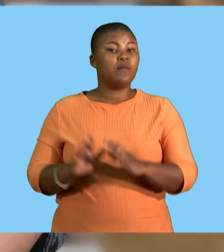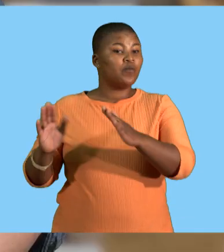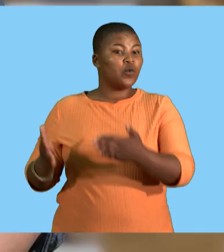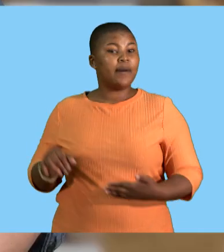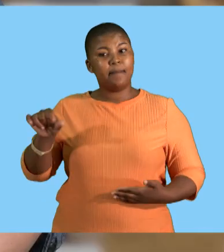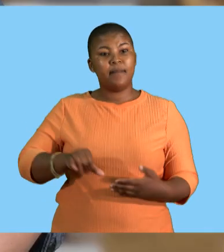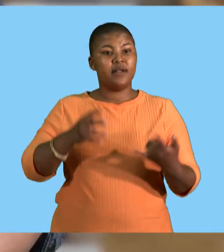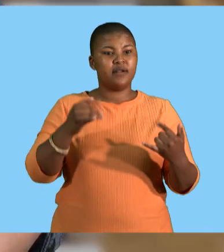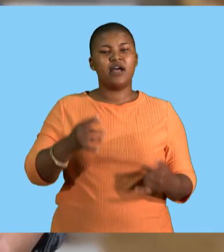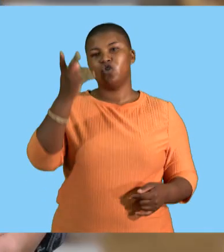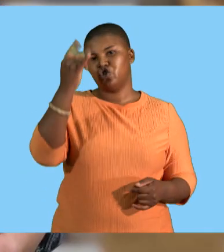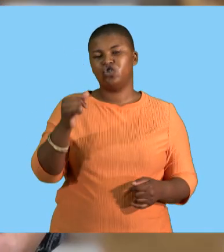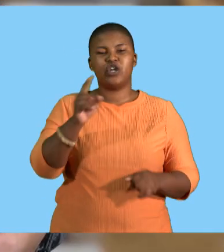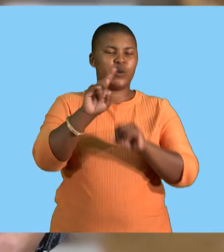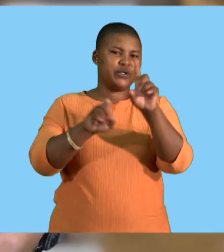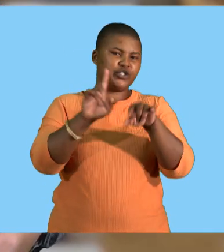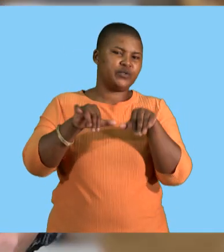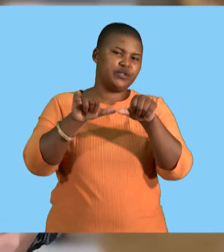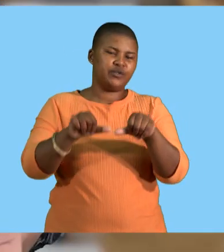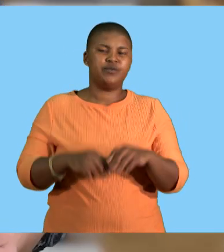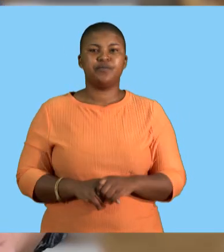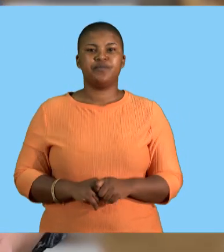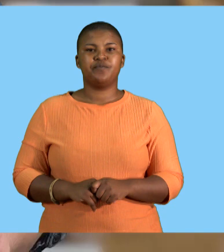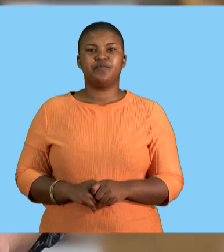Welcome back. Let's look at some application questions.